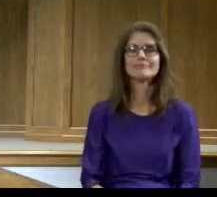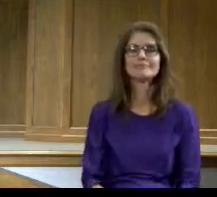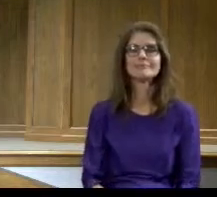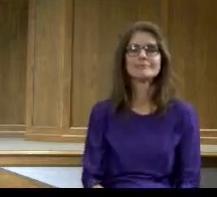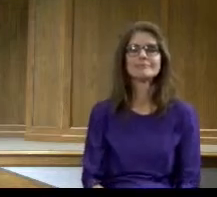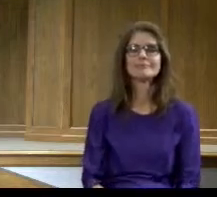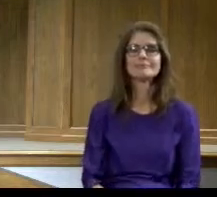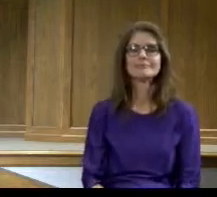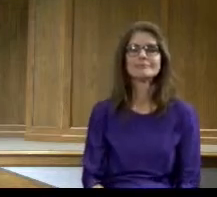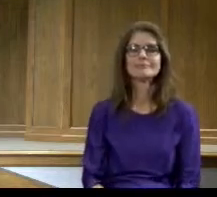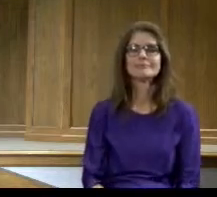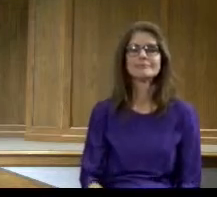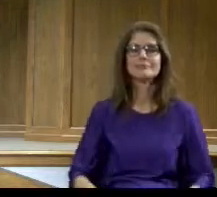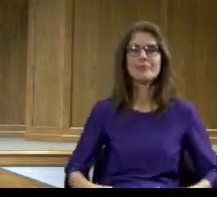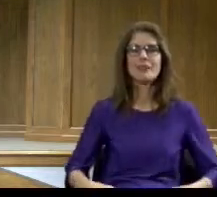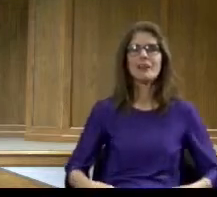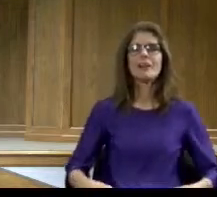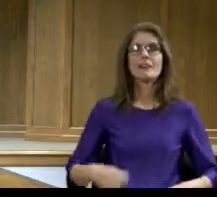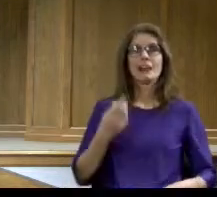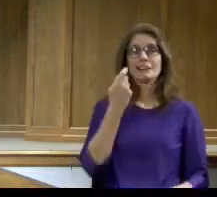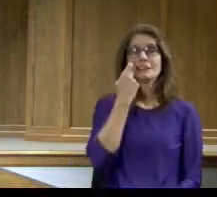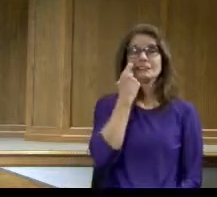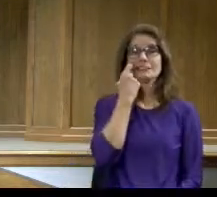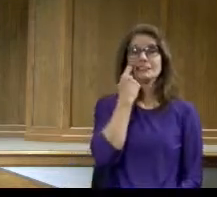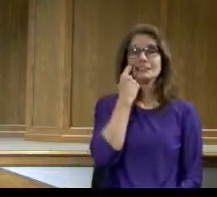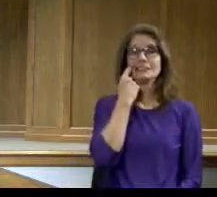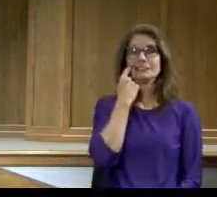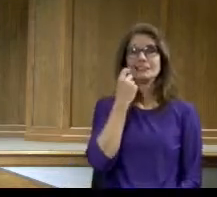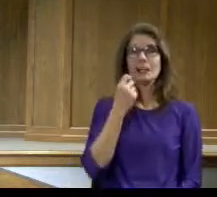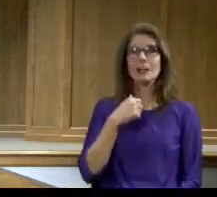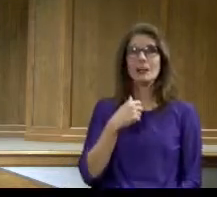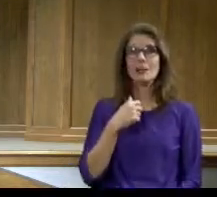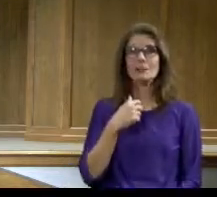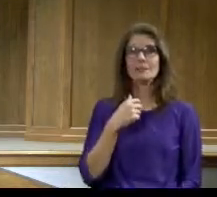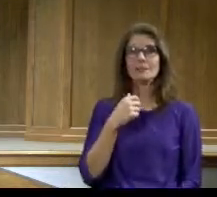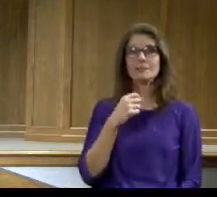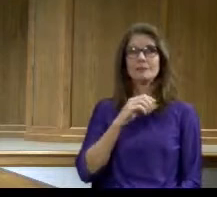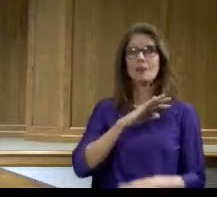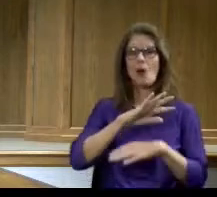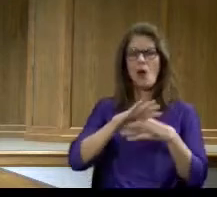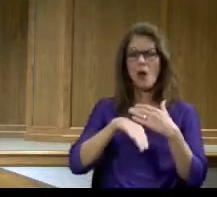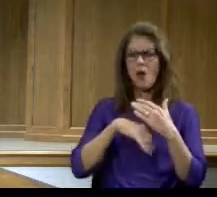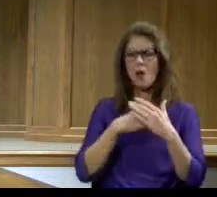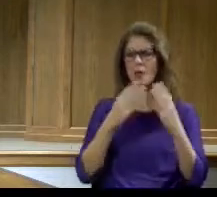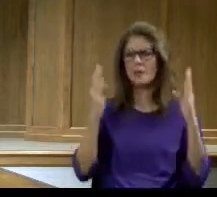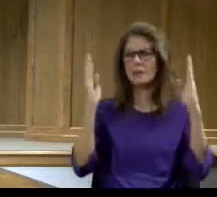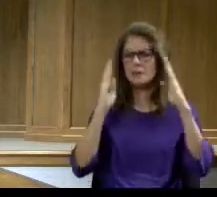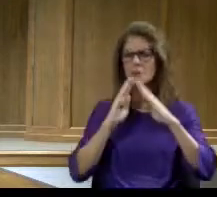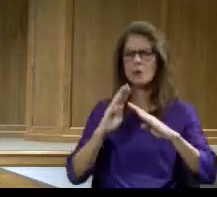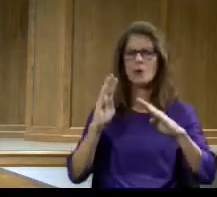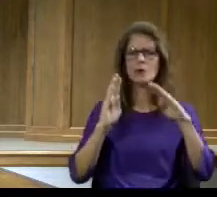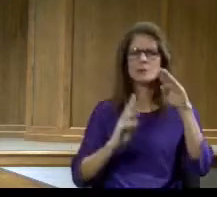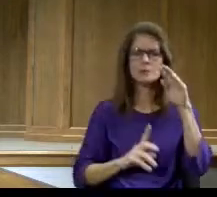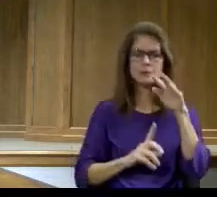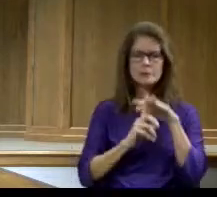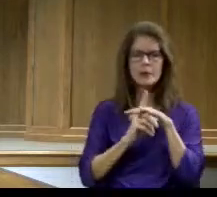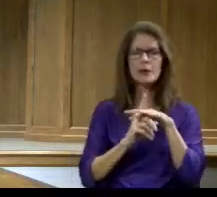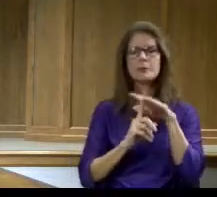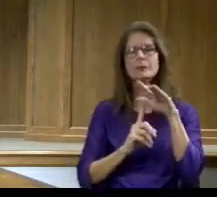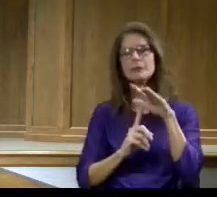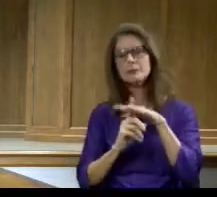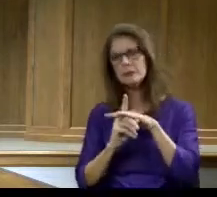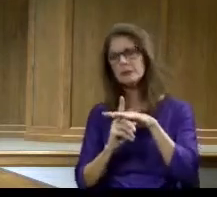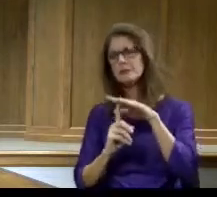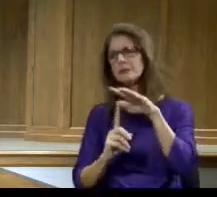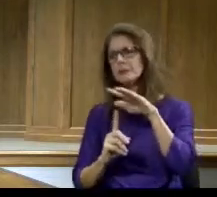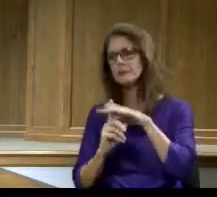In fact, not long ago, these worries, these scary worries are just one after the other. And then it dawned